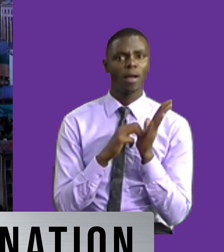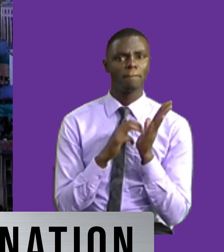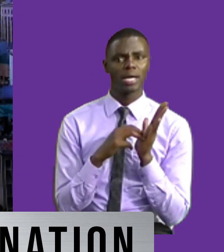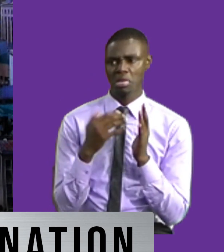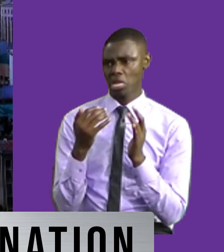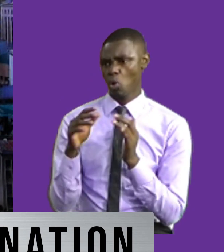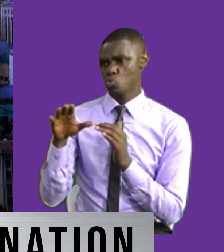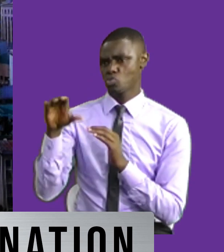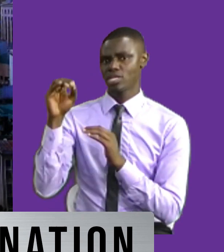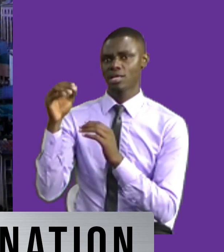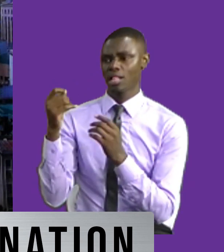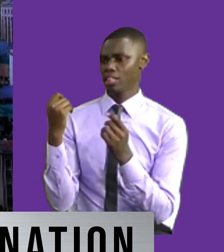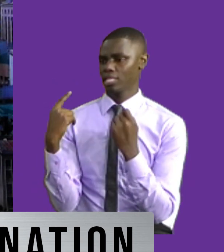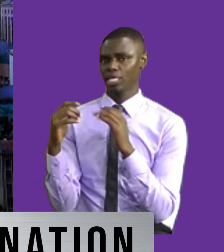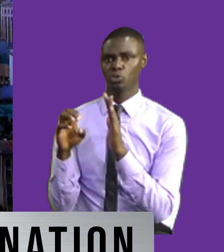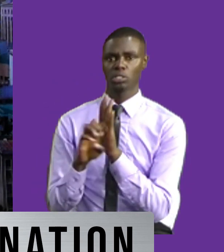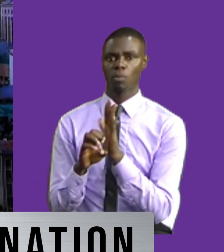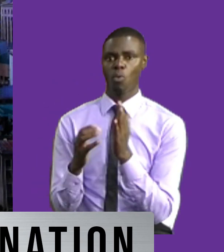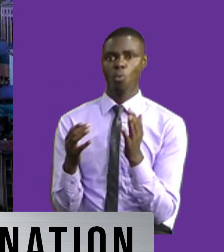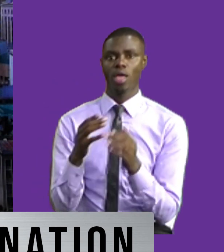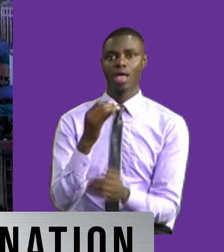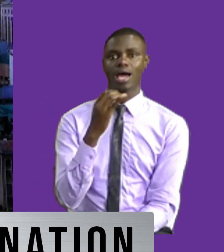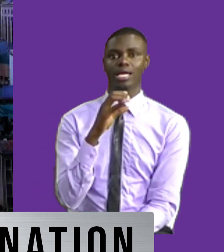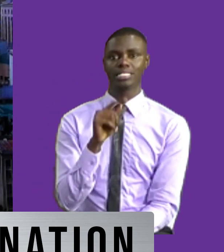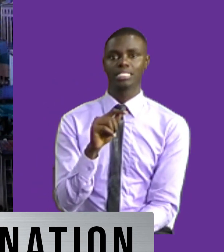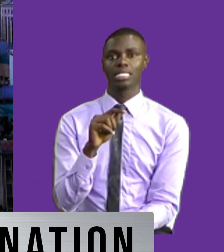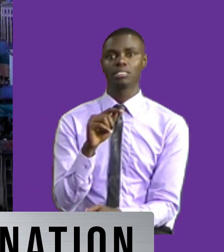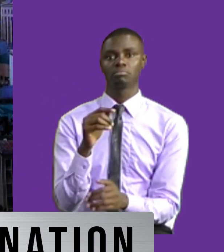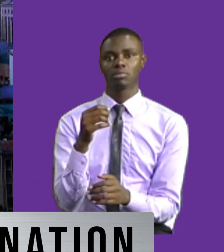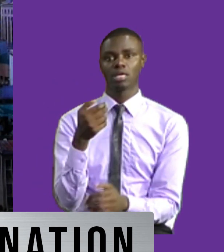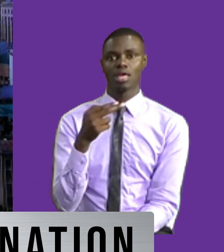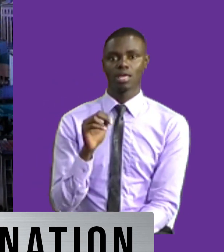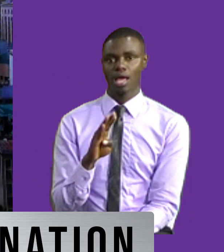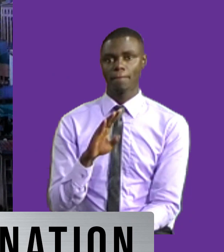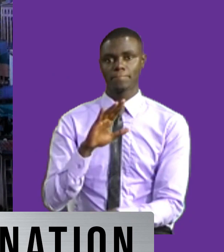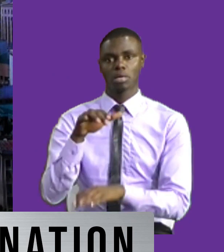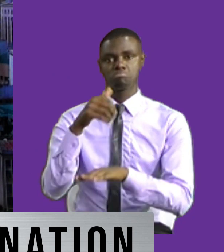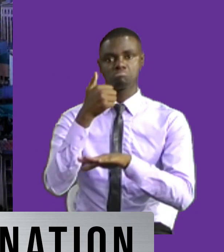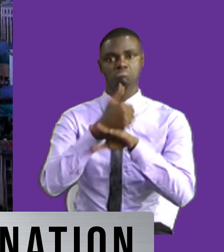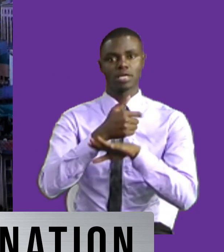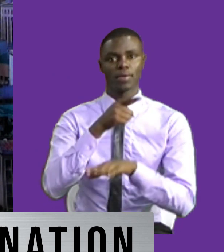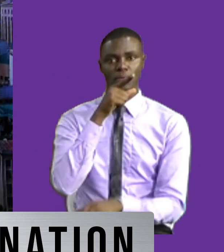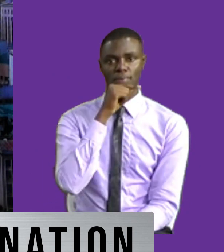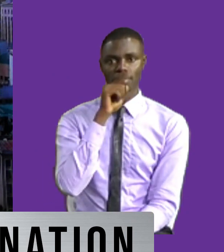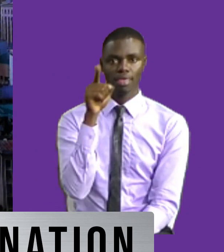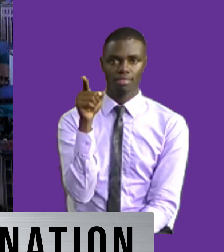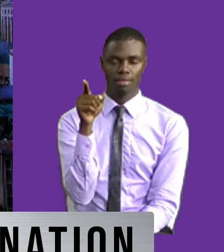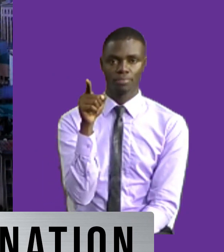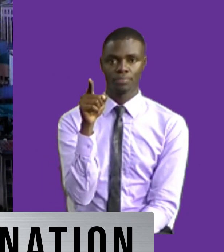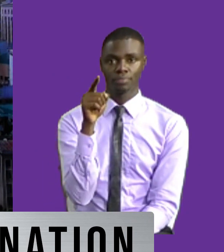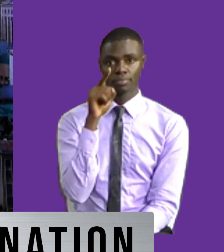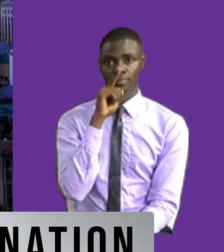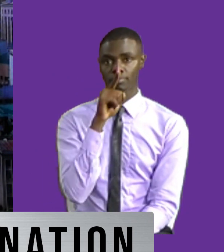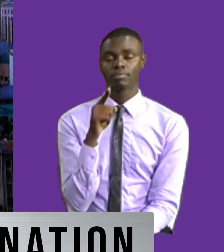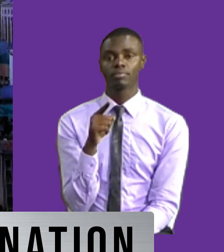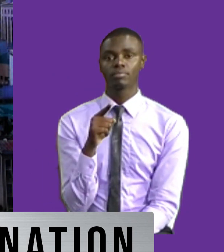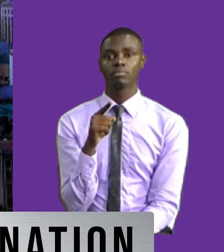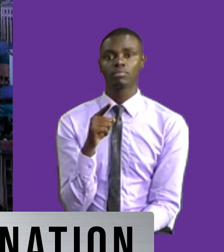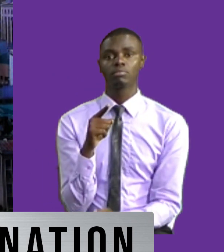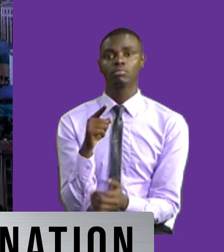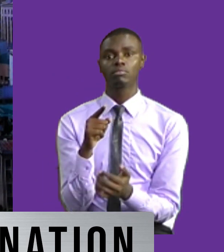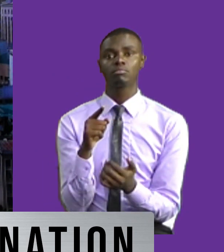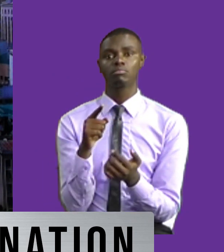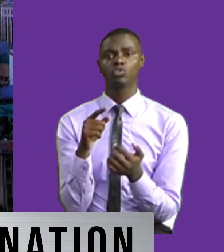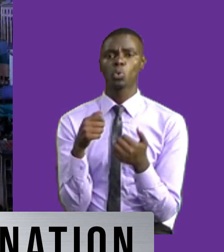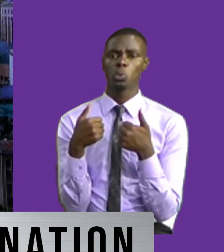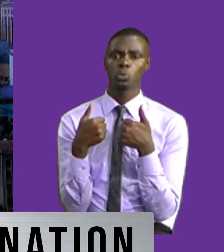Kericho example where an ICT hub has already been taken there. Who is it that is supposed